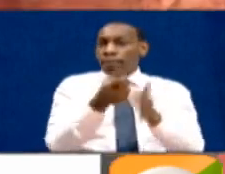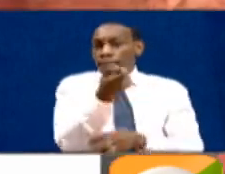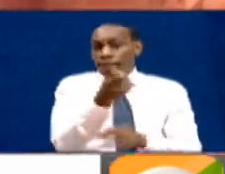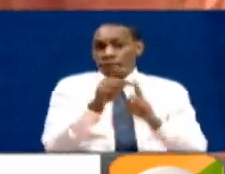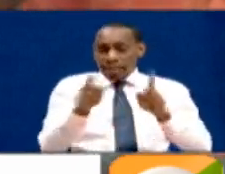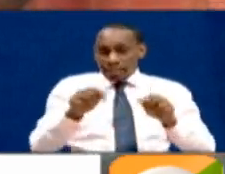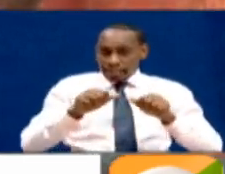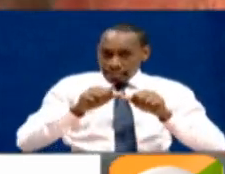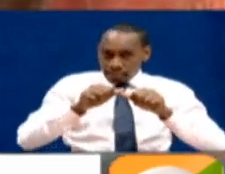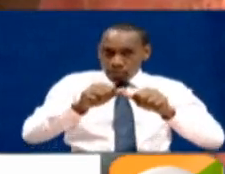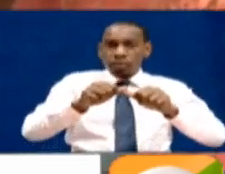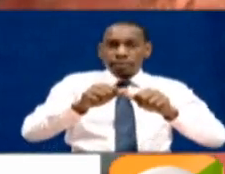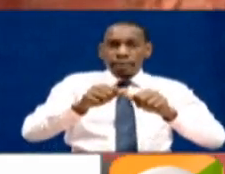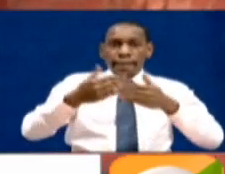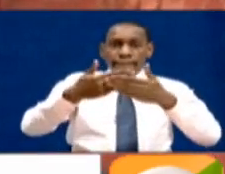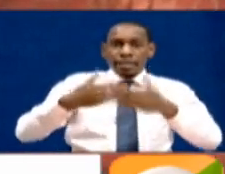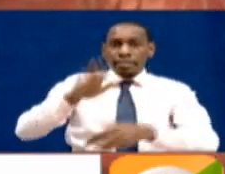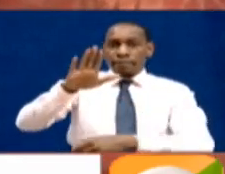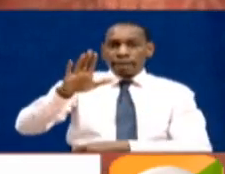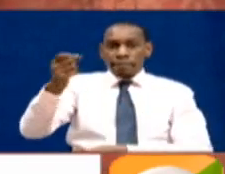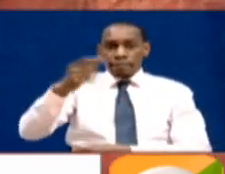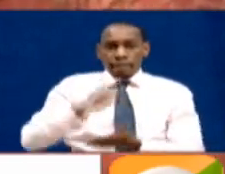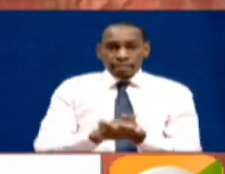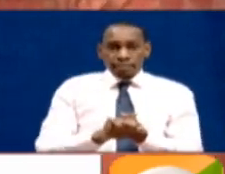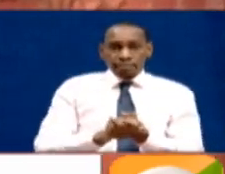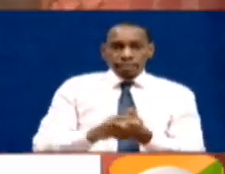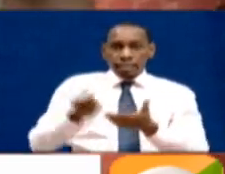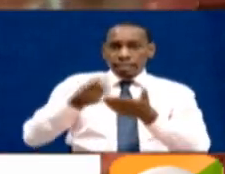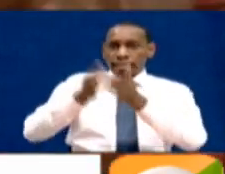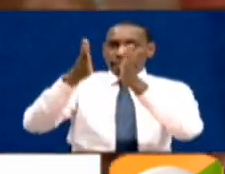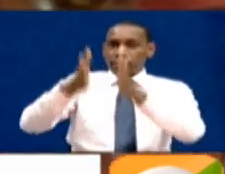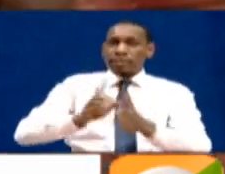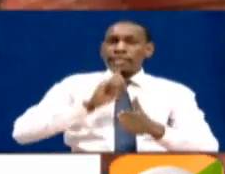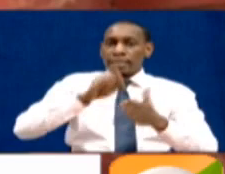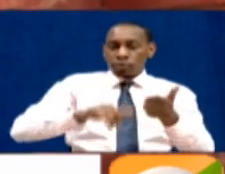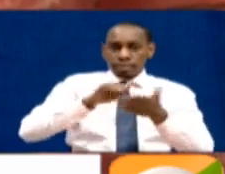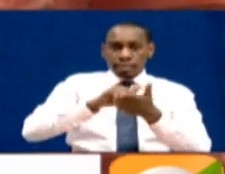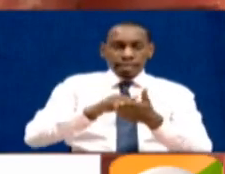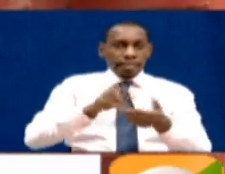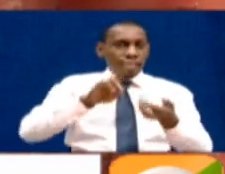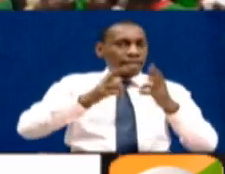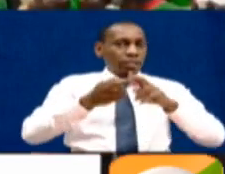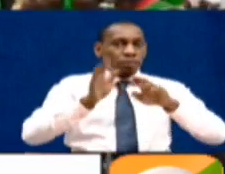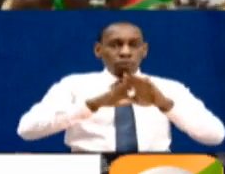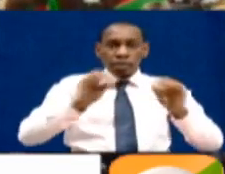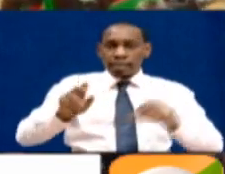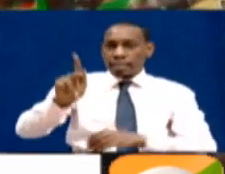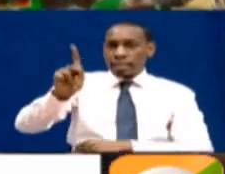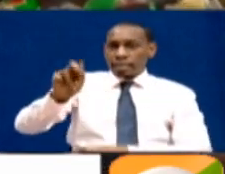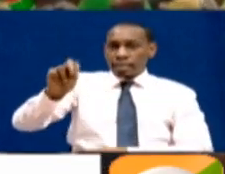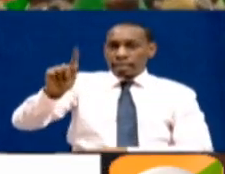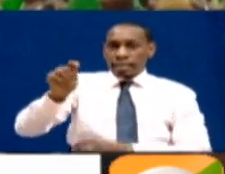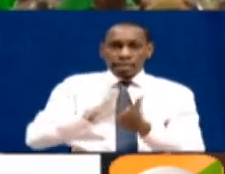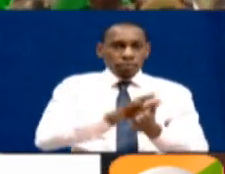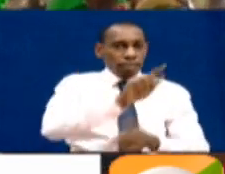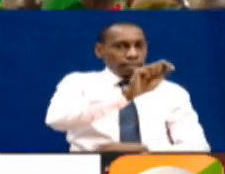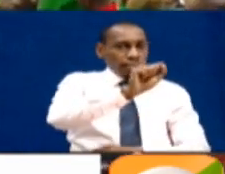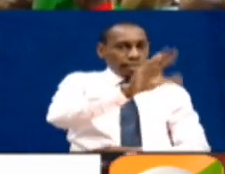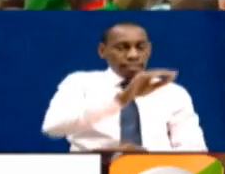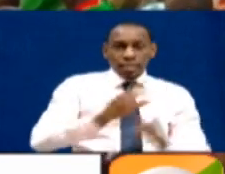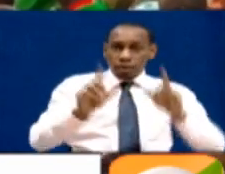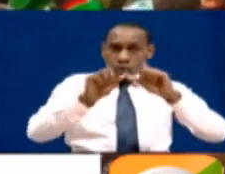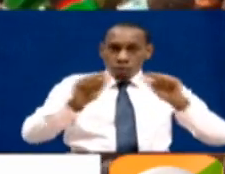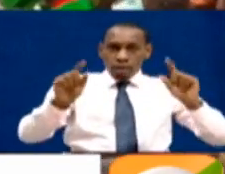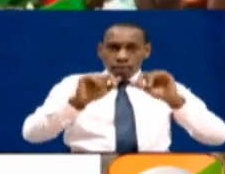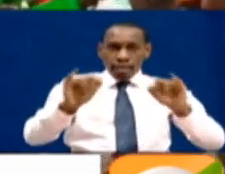has since persisted for the last 5 months. Sosion attributing this to the frosty relations between KNUT and the teachers' employer. In a statement